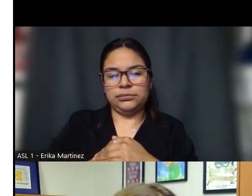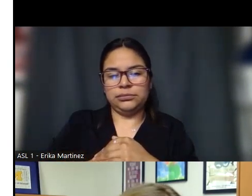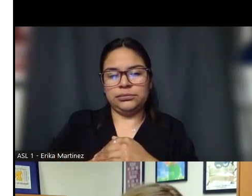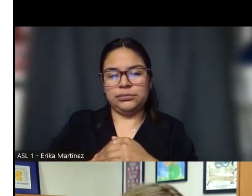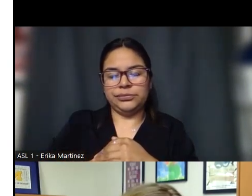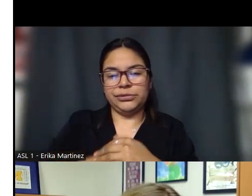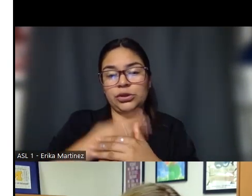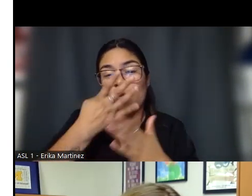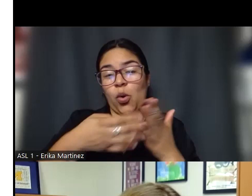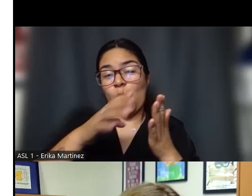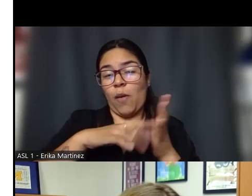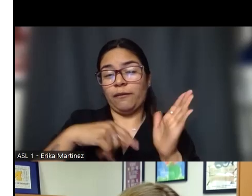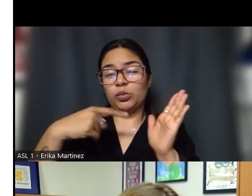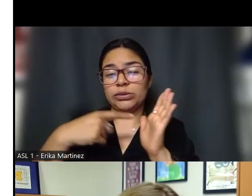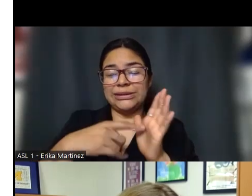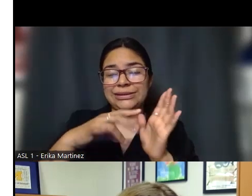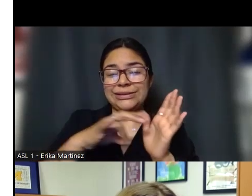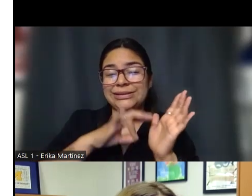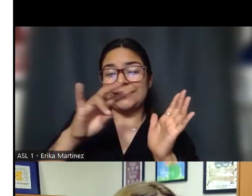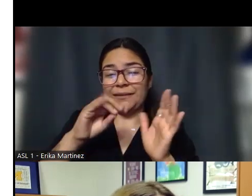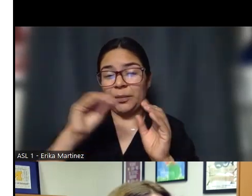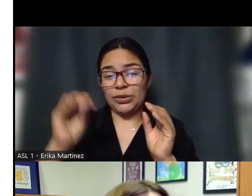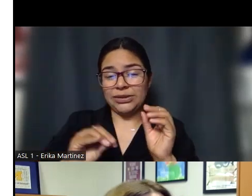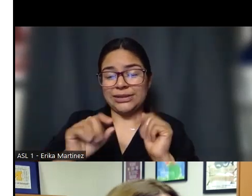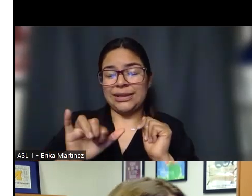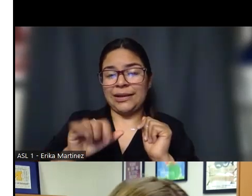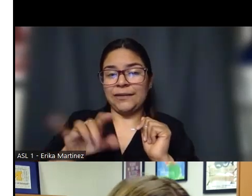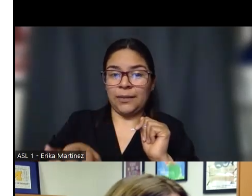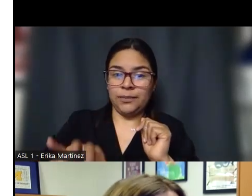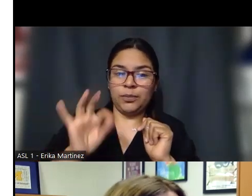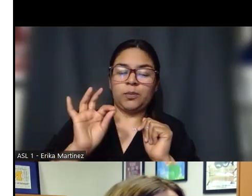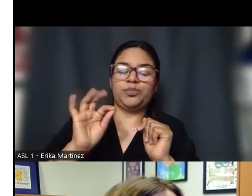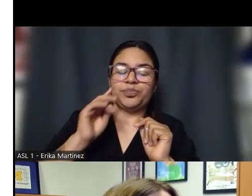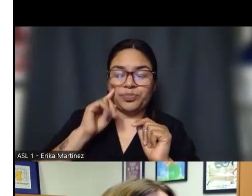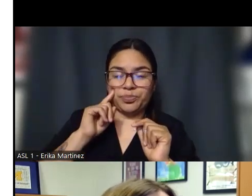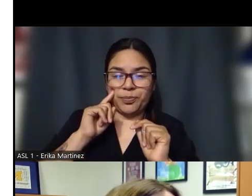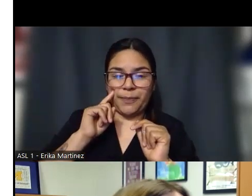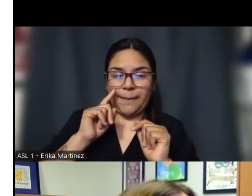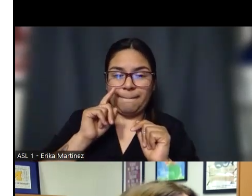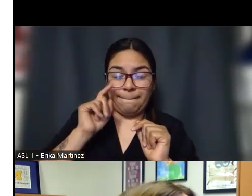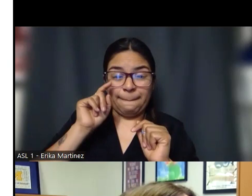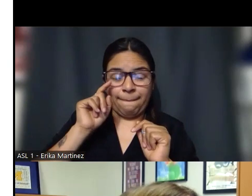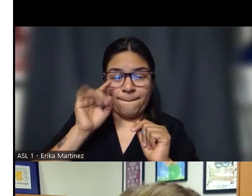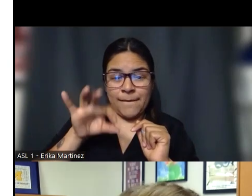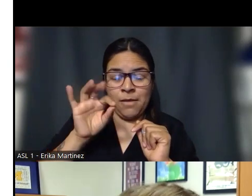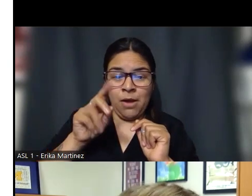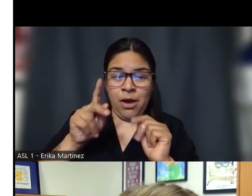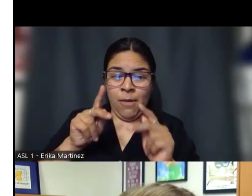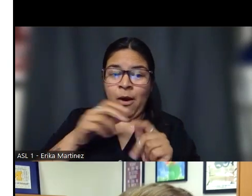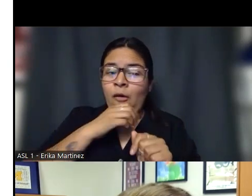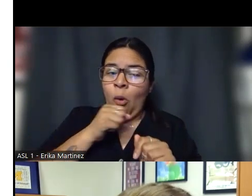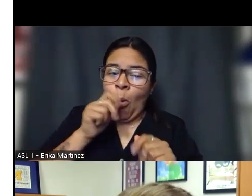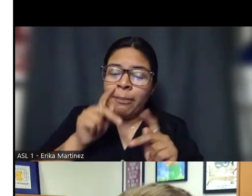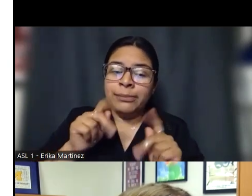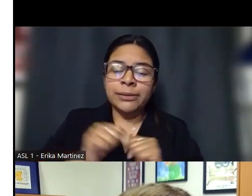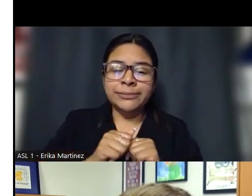Here you'll see that 7% of subrecipients that chose a focus are focusing on elder abuse.